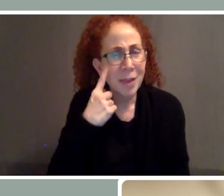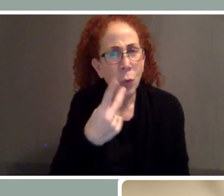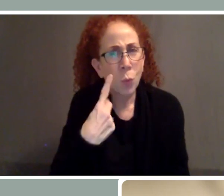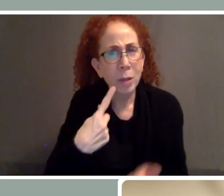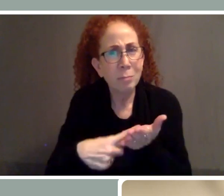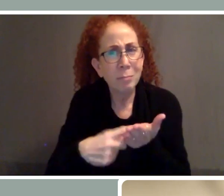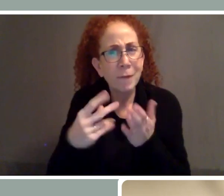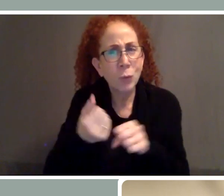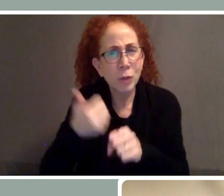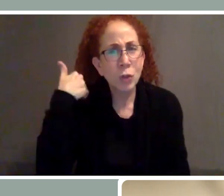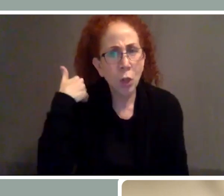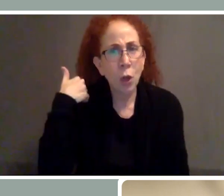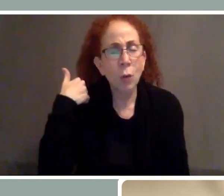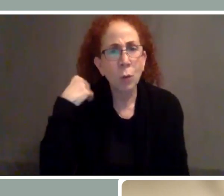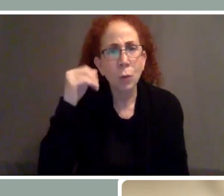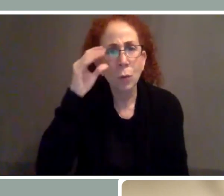it's